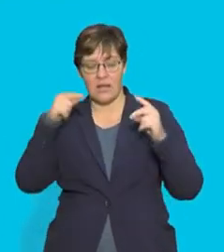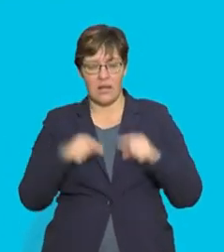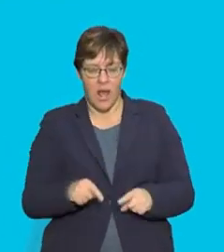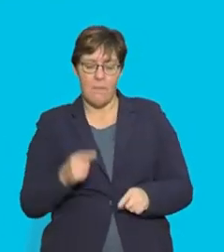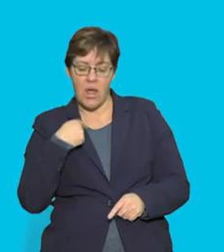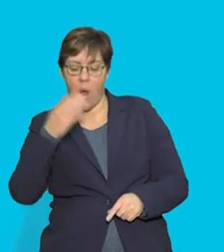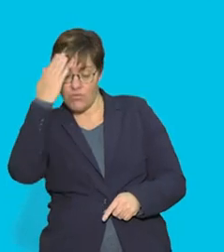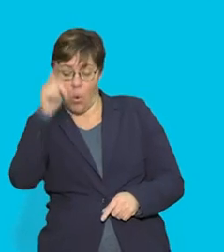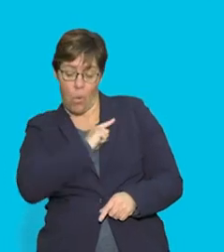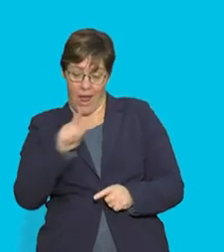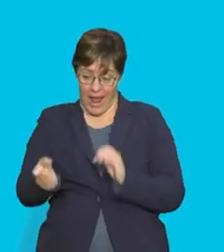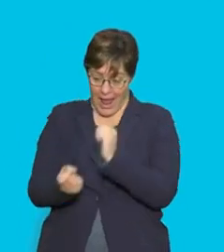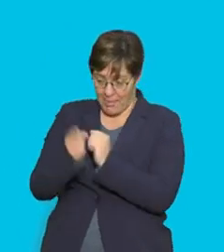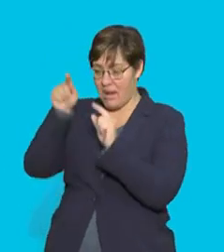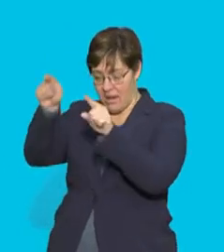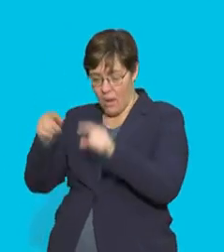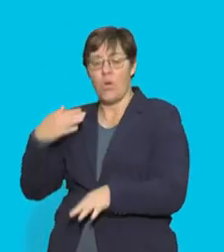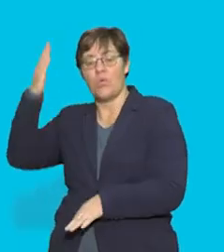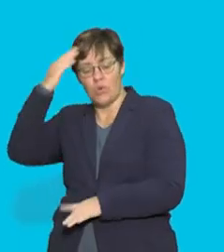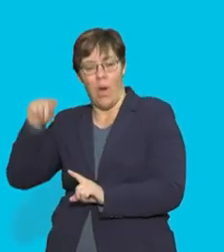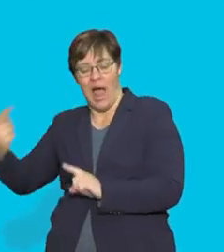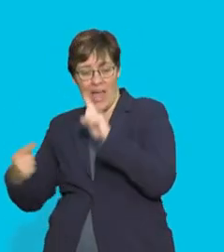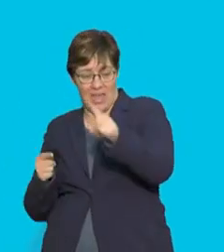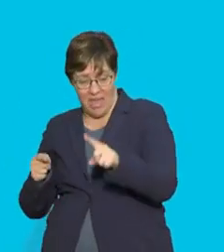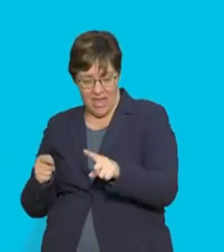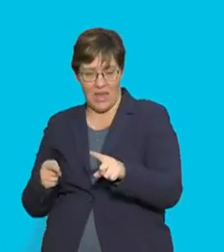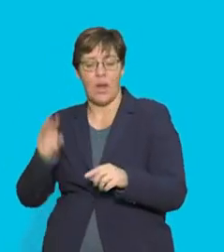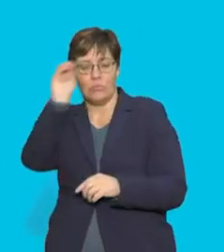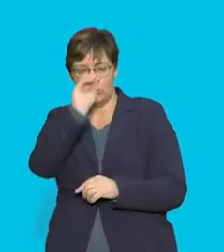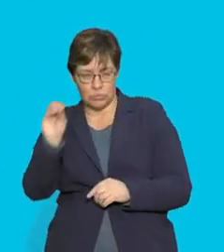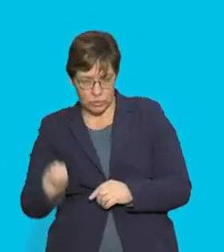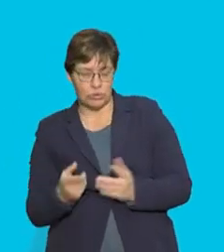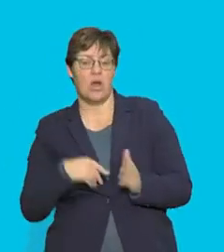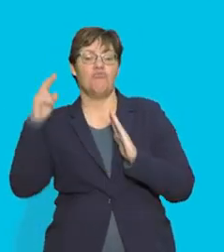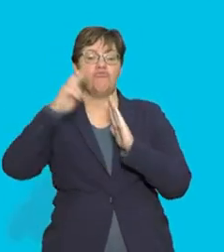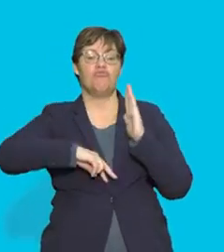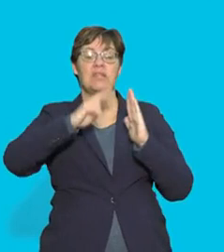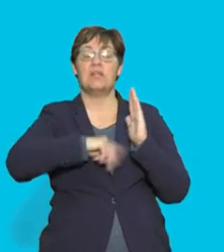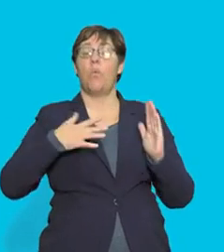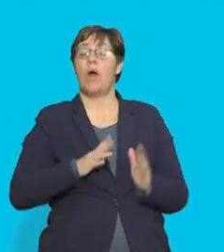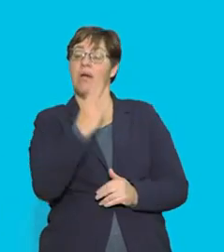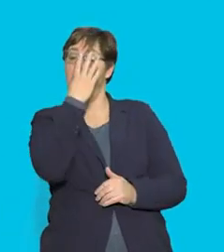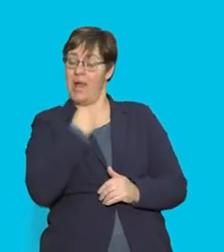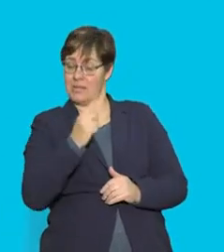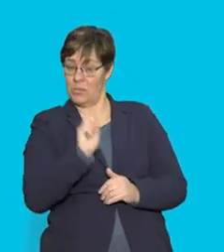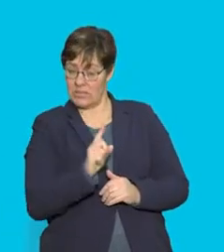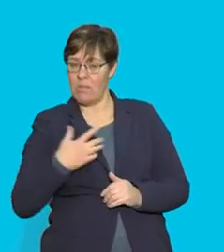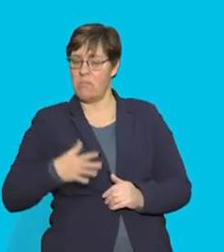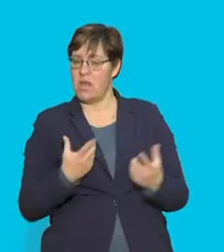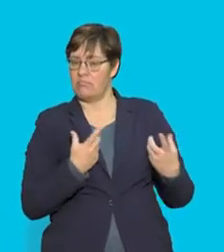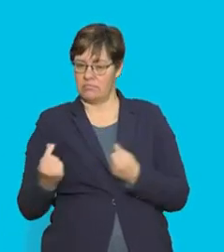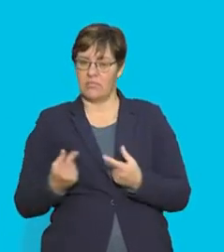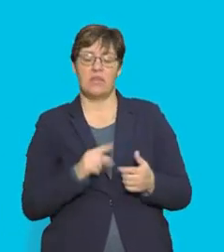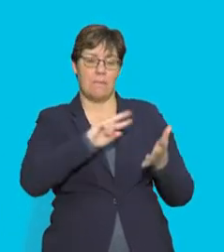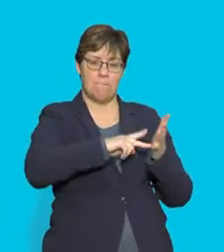to the implicit. So because it's a parallelogram, what else do you know that is not told? Read through what they want you to do,